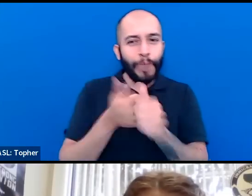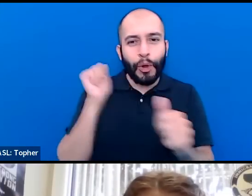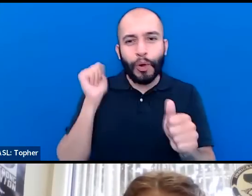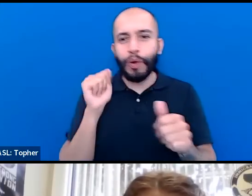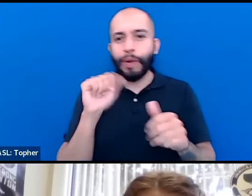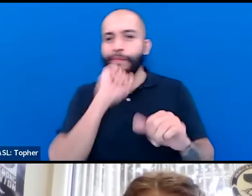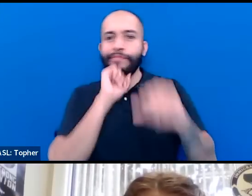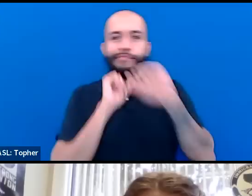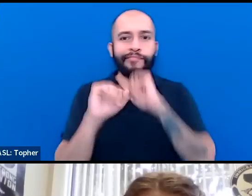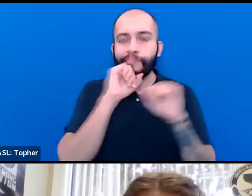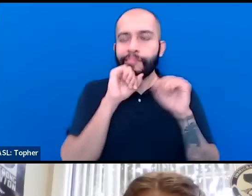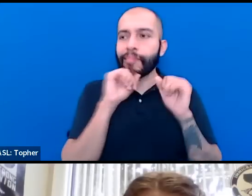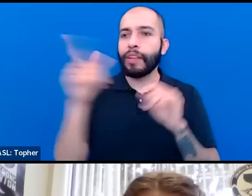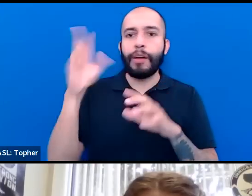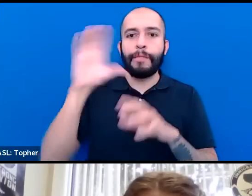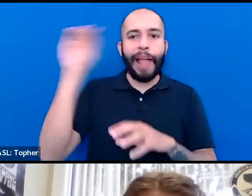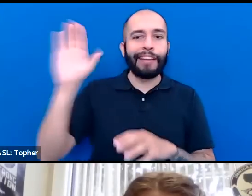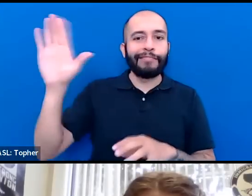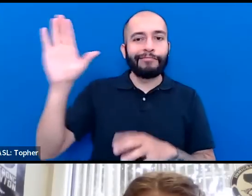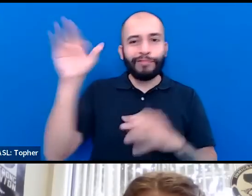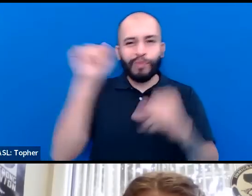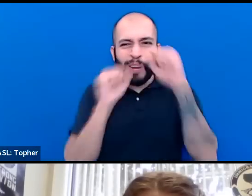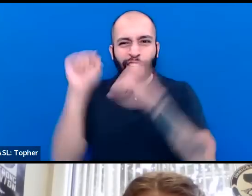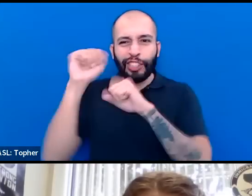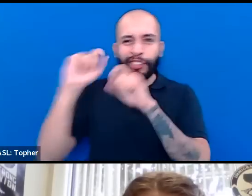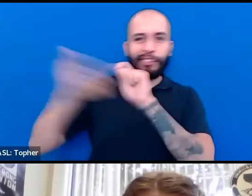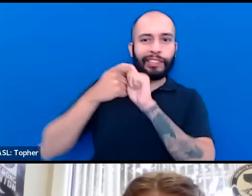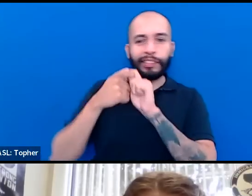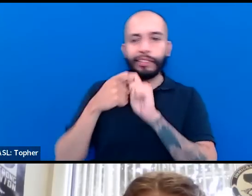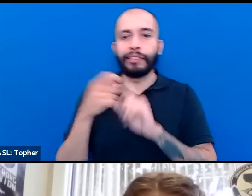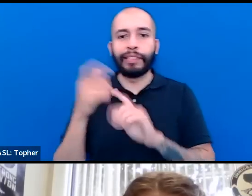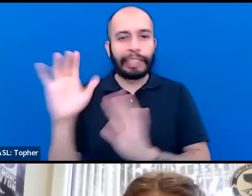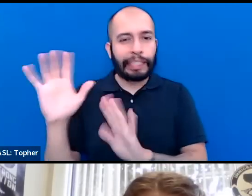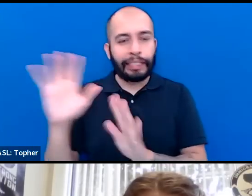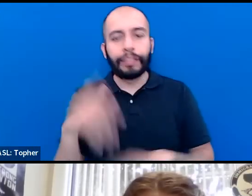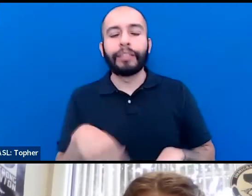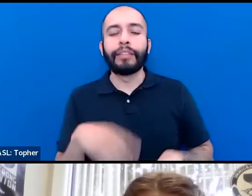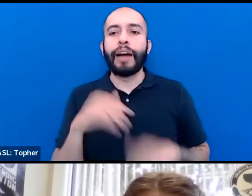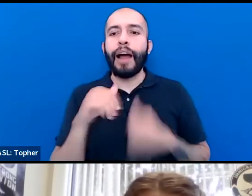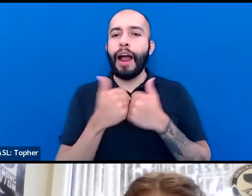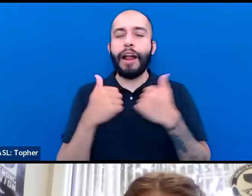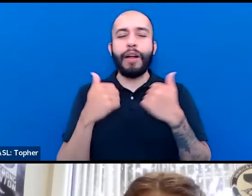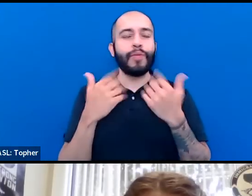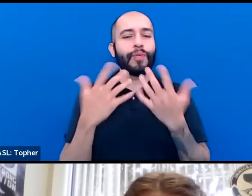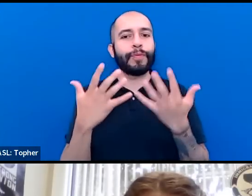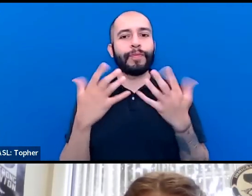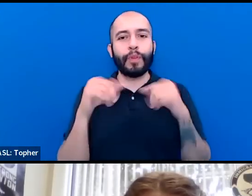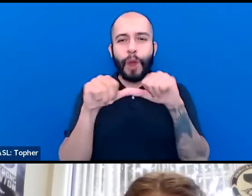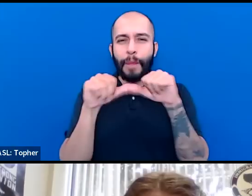remain really resilient. You know, you're going to be facing some real